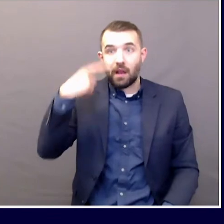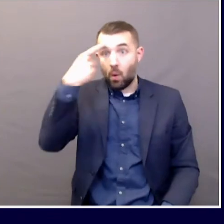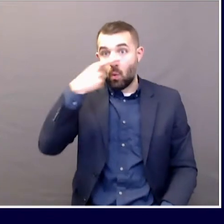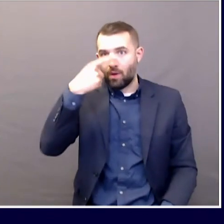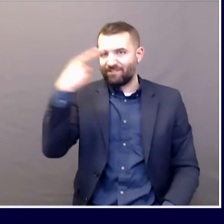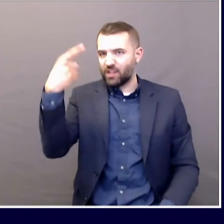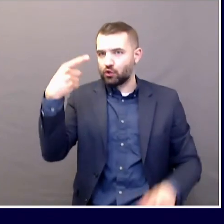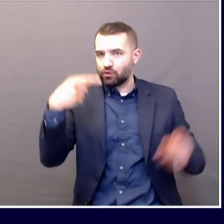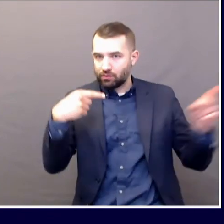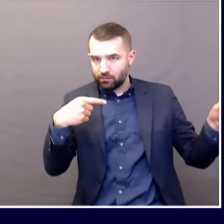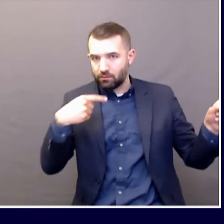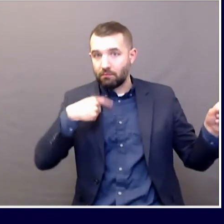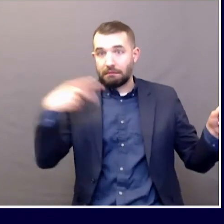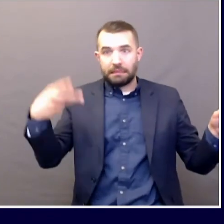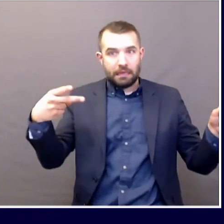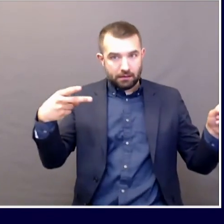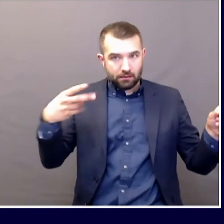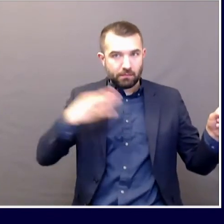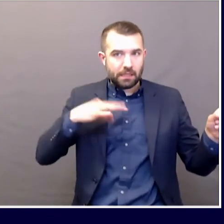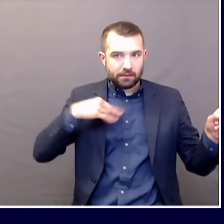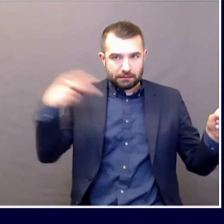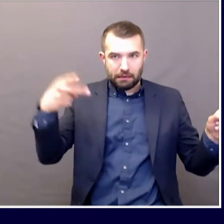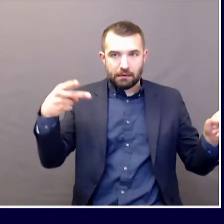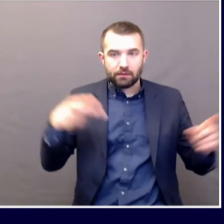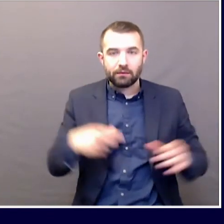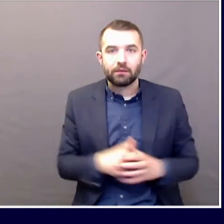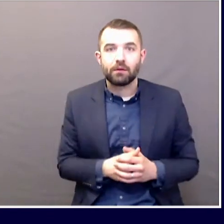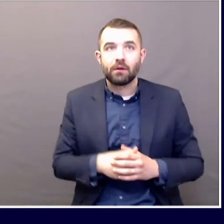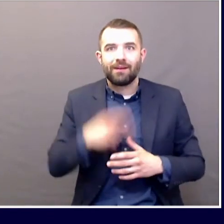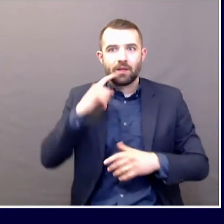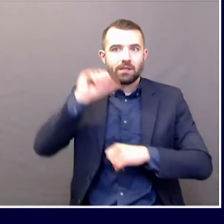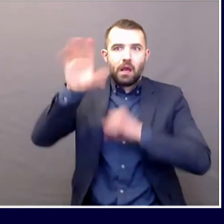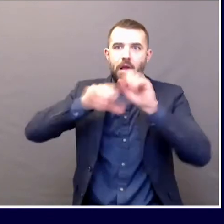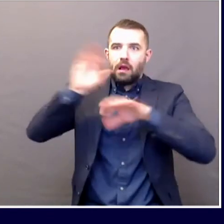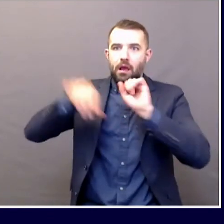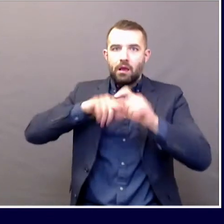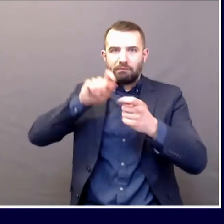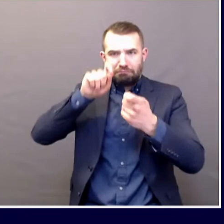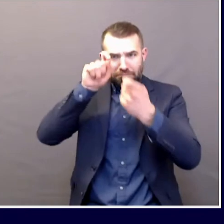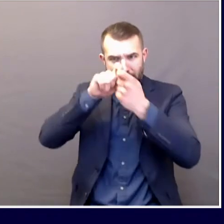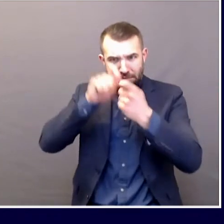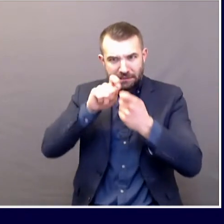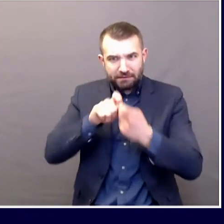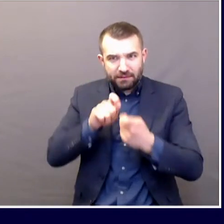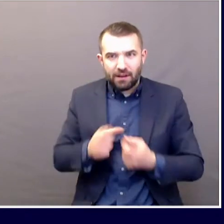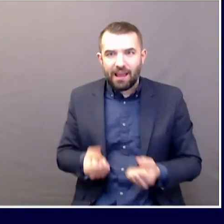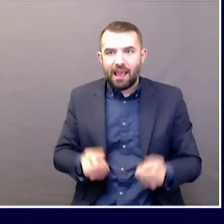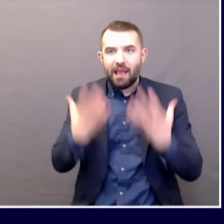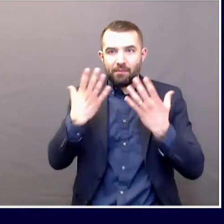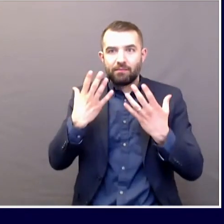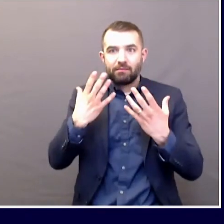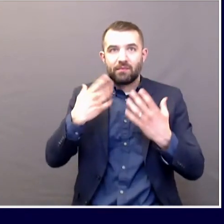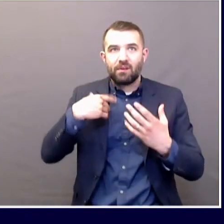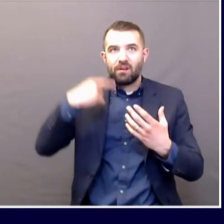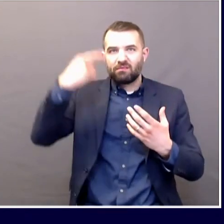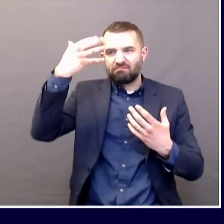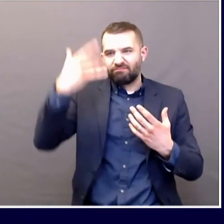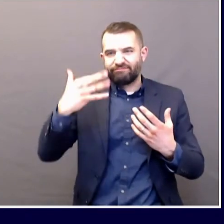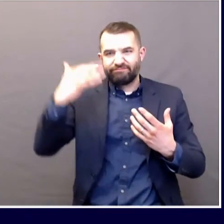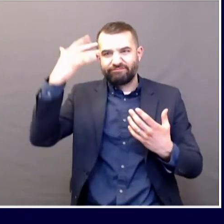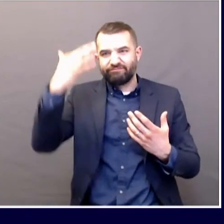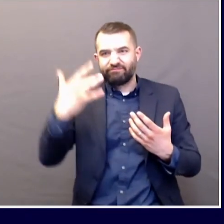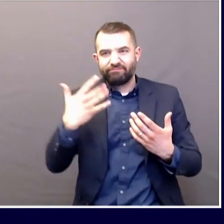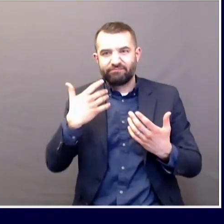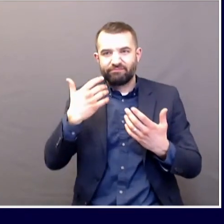samples that we were sending for sequencing. I'll have to check to see what that stands at today. The last time I looked at those numbers was about a week ago